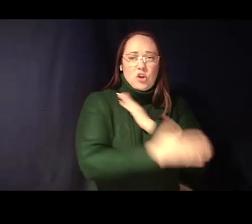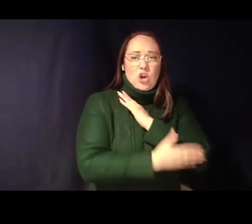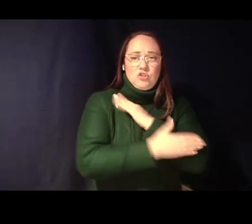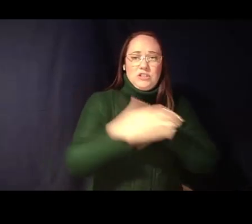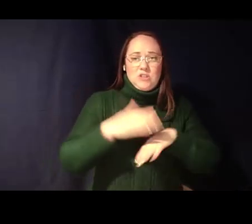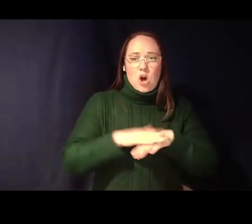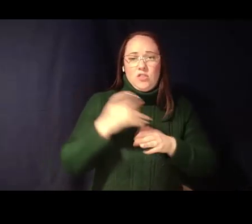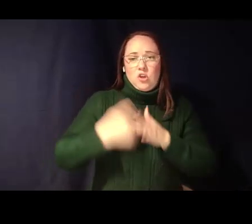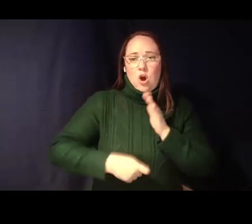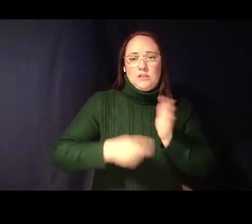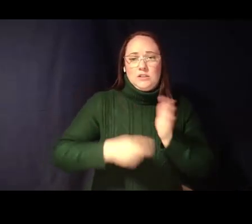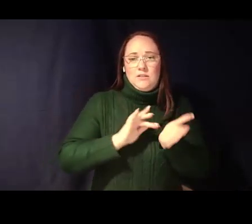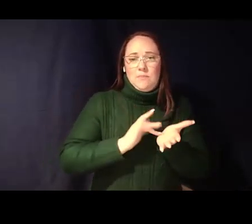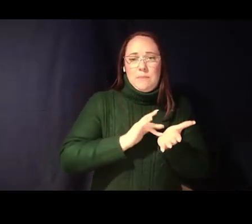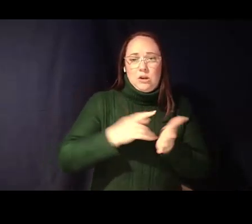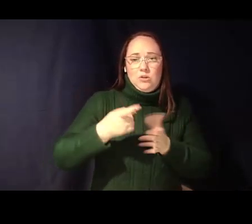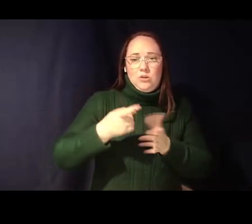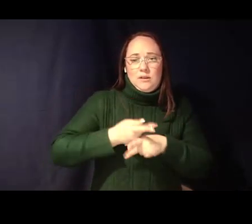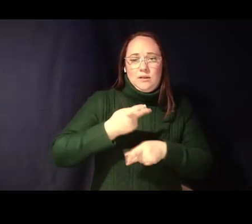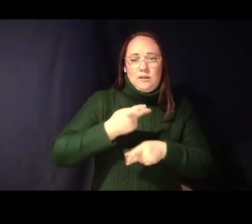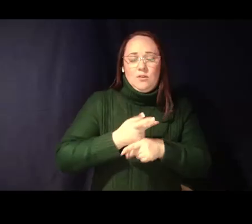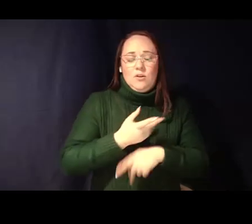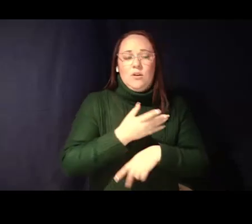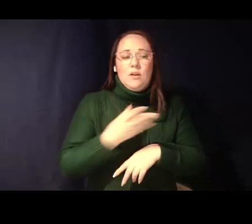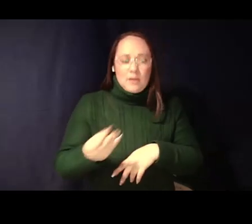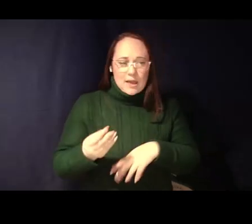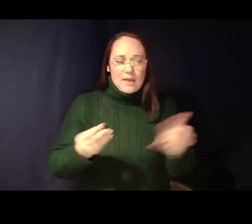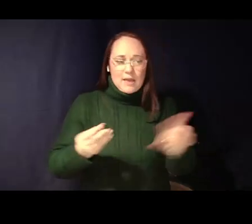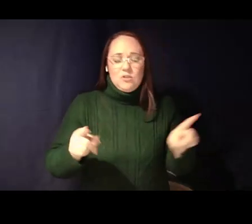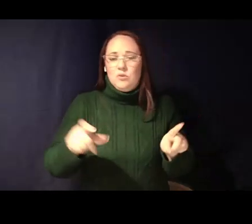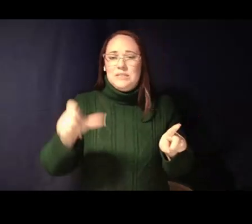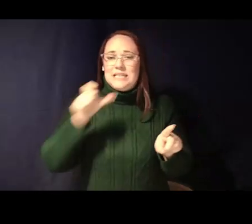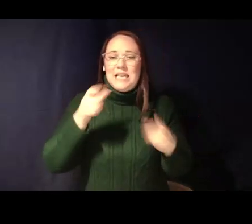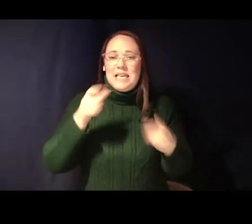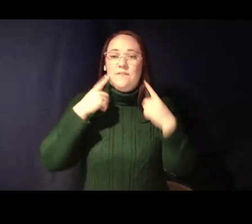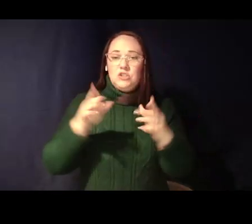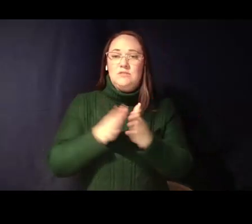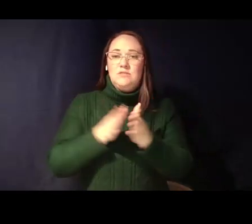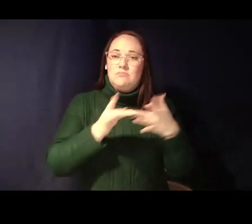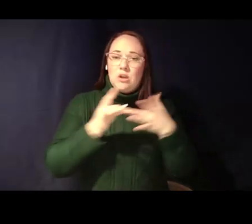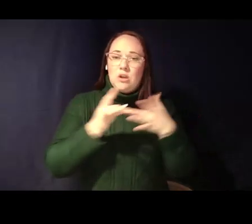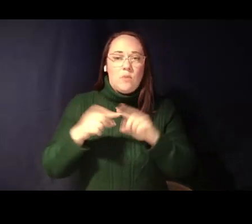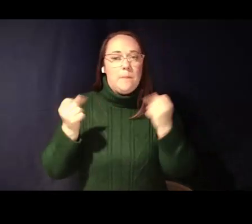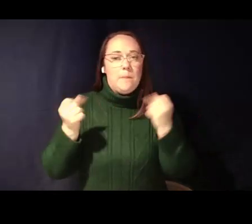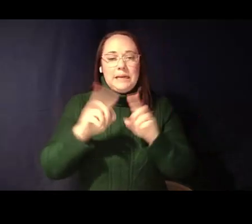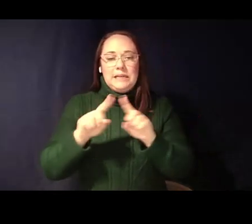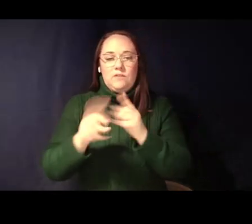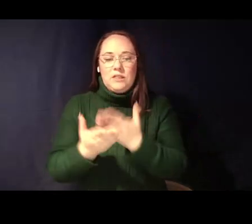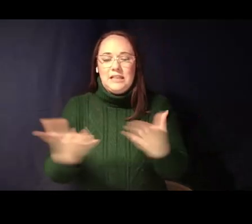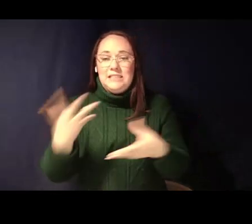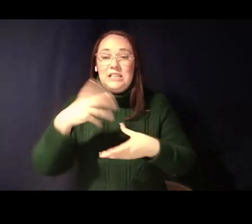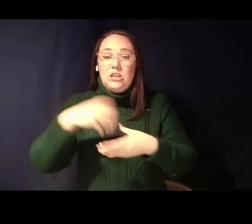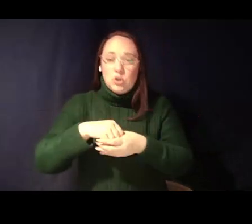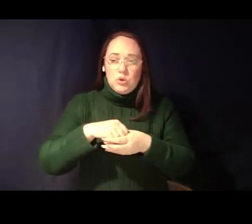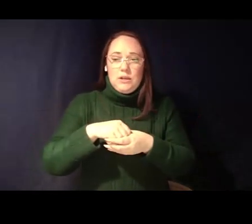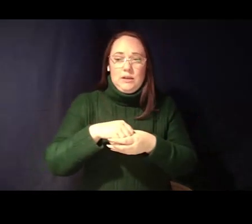care. And those inefficiencies are driven by a variety of factors, including the fact that our